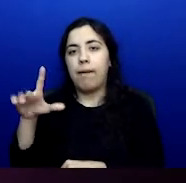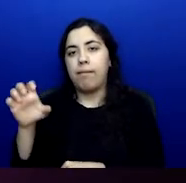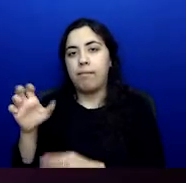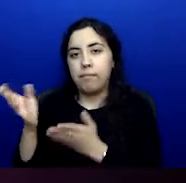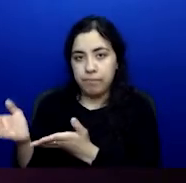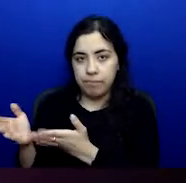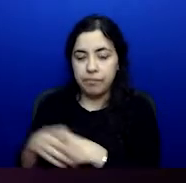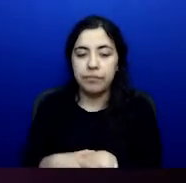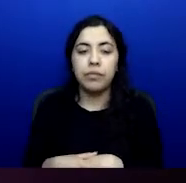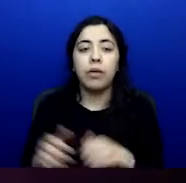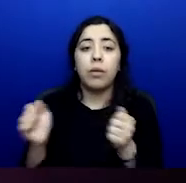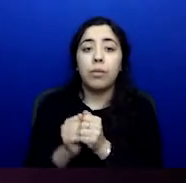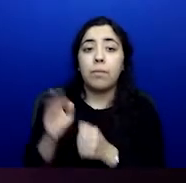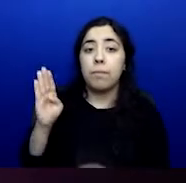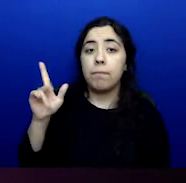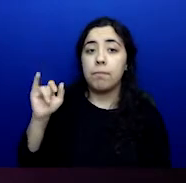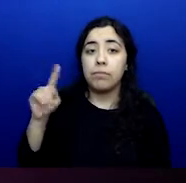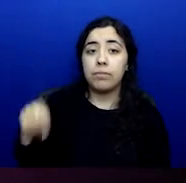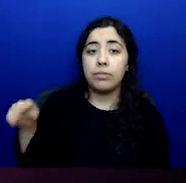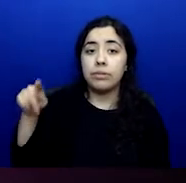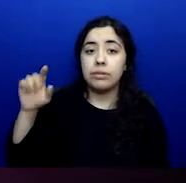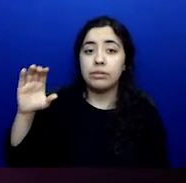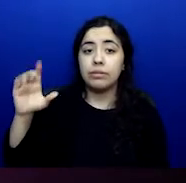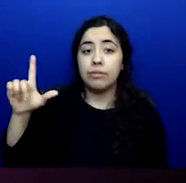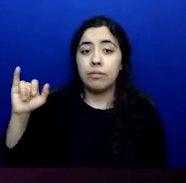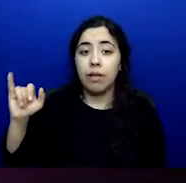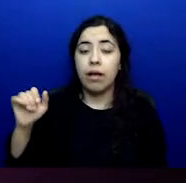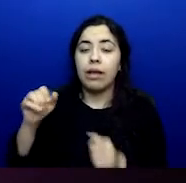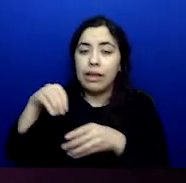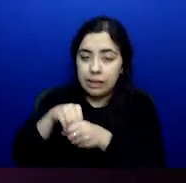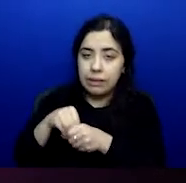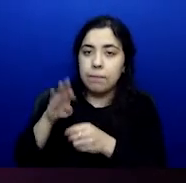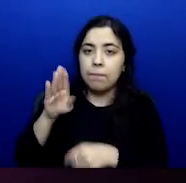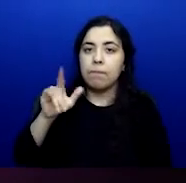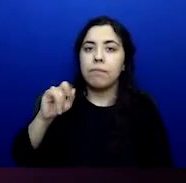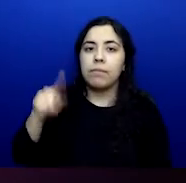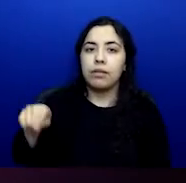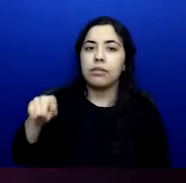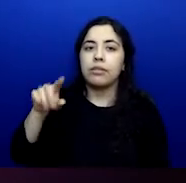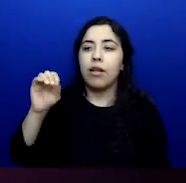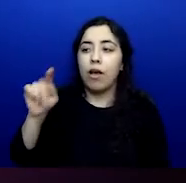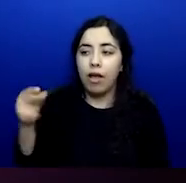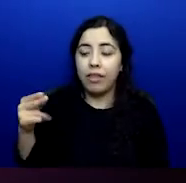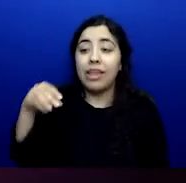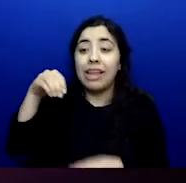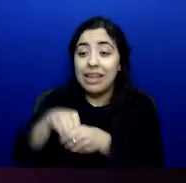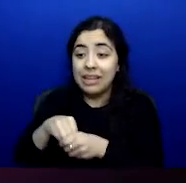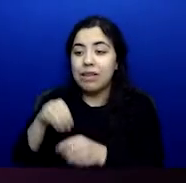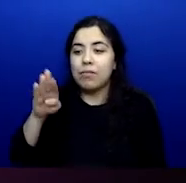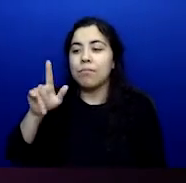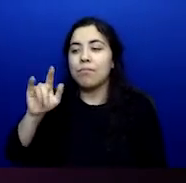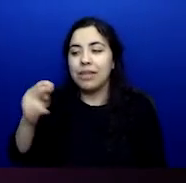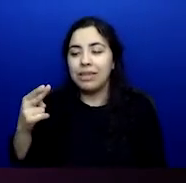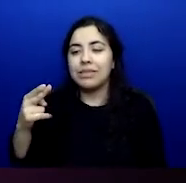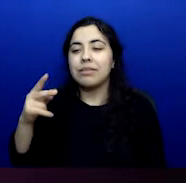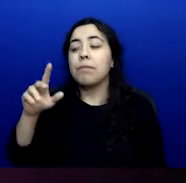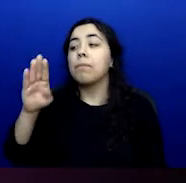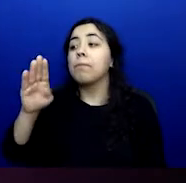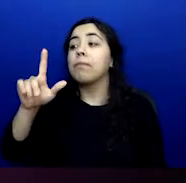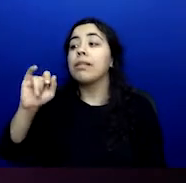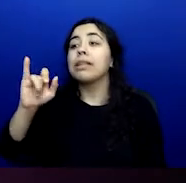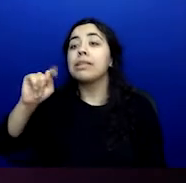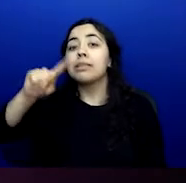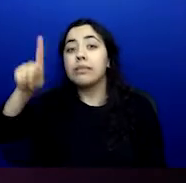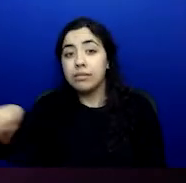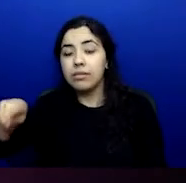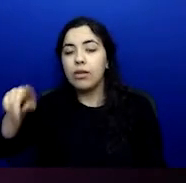So with the Blitz CLI and Blitz Auth and Blitz Rpc all together, the developer experience